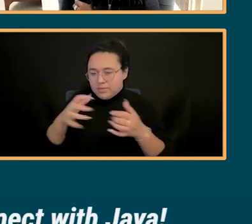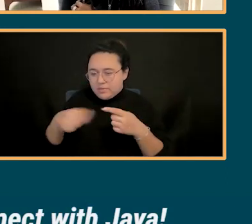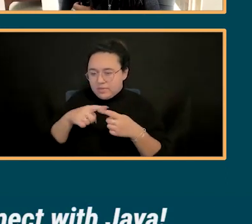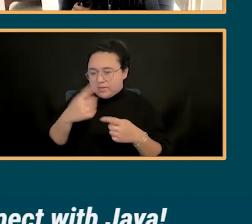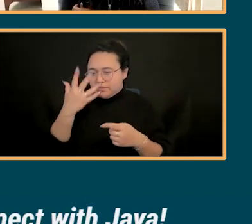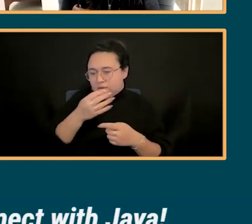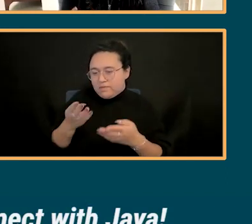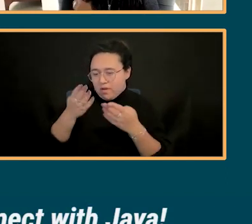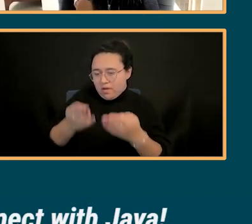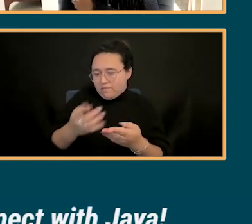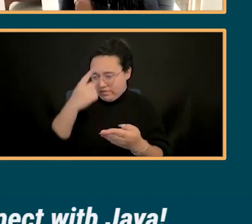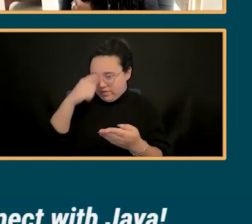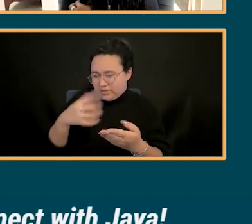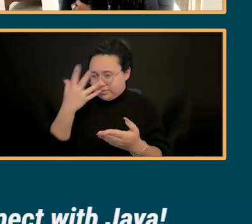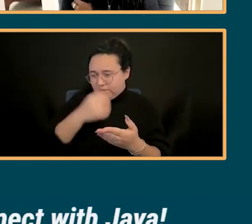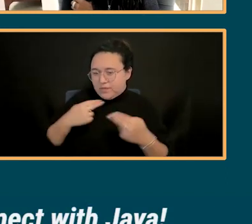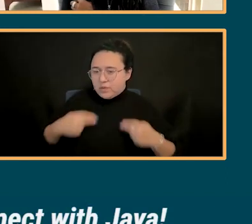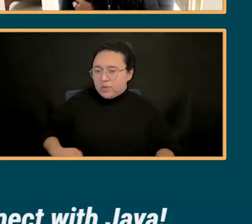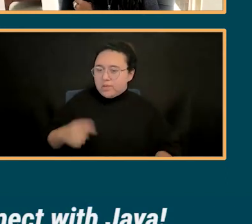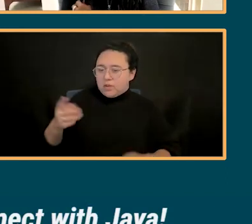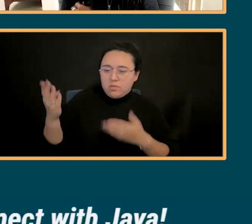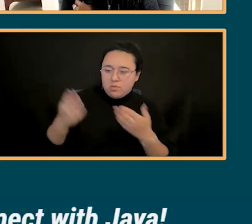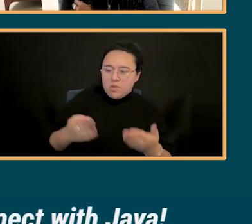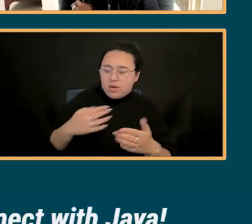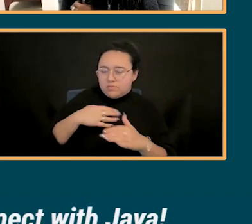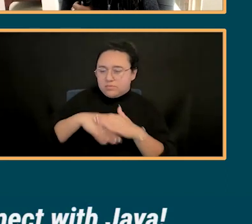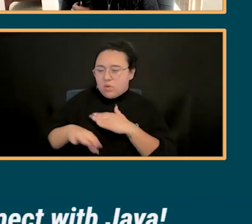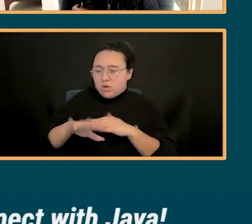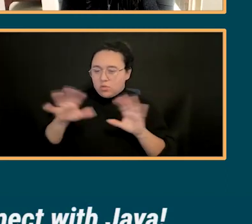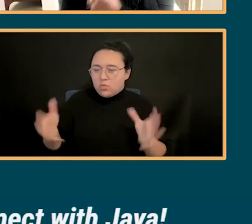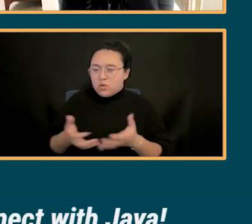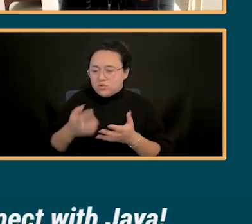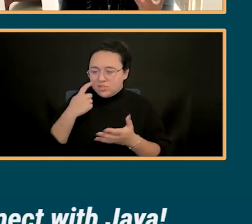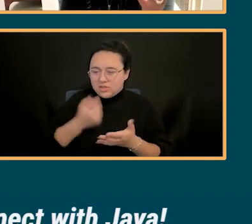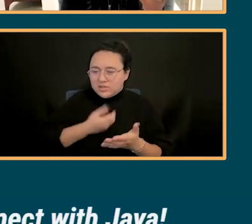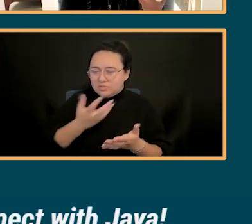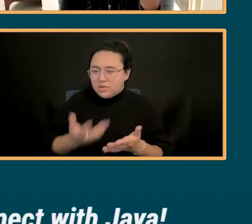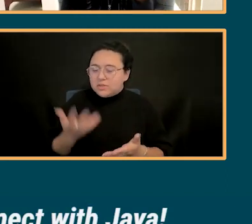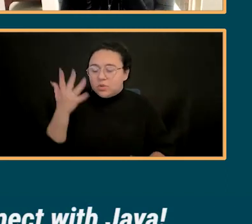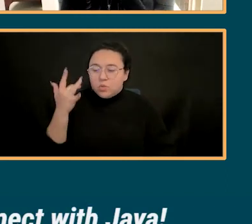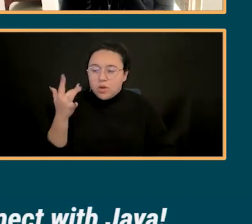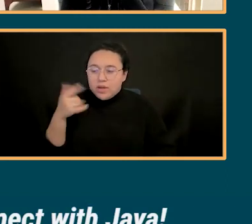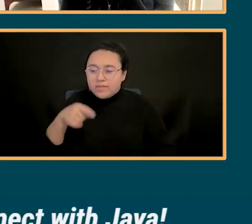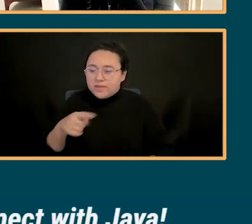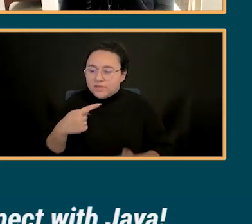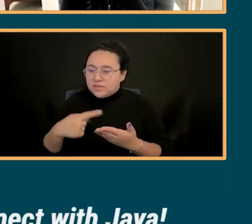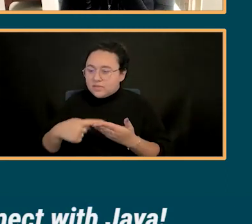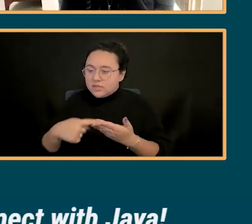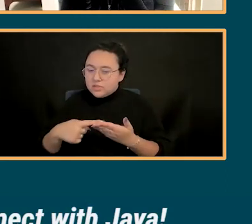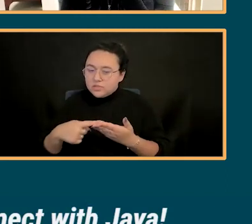beautiful offering that this beautiful human that you brought into the world just expressed? Why is this